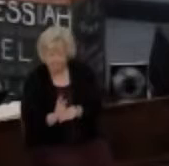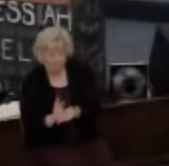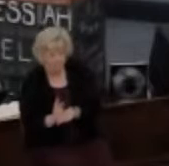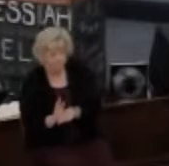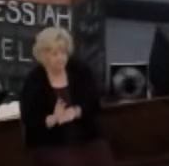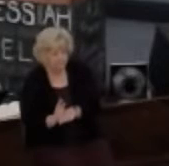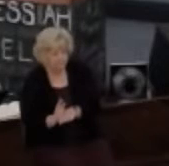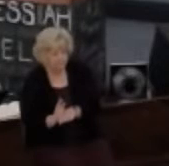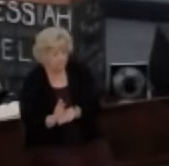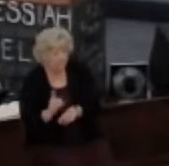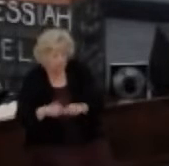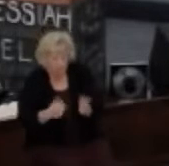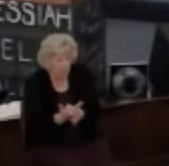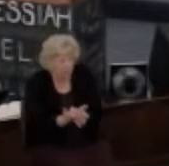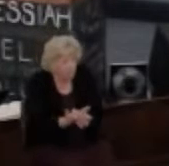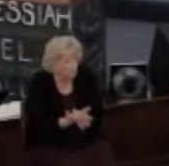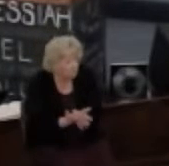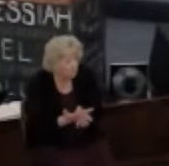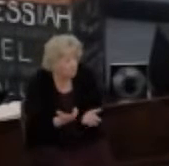to help out.